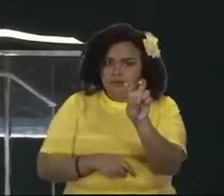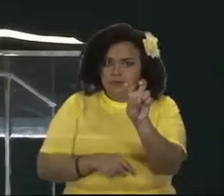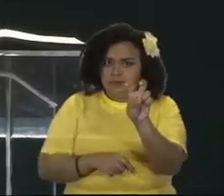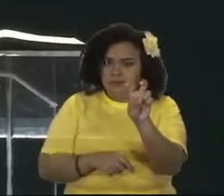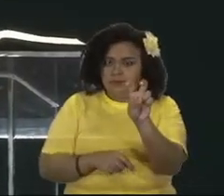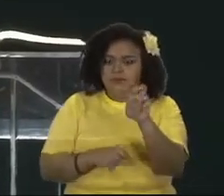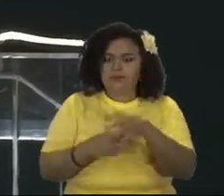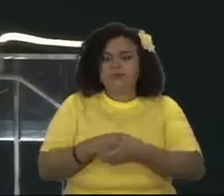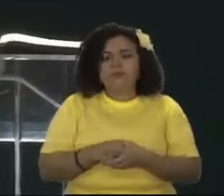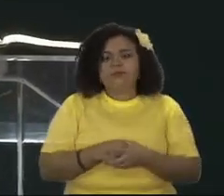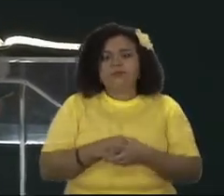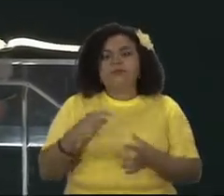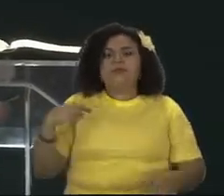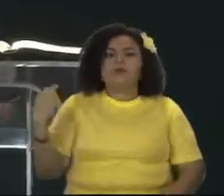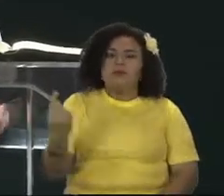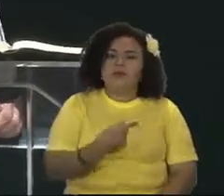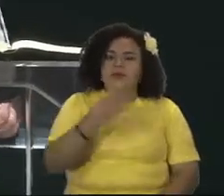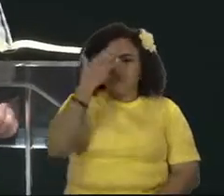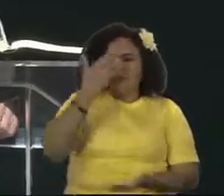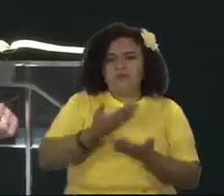5. We believe that